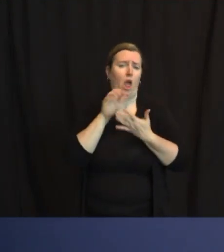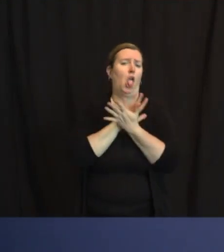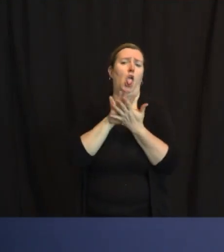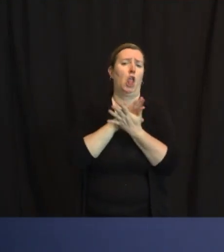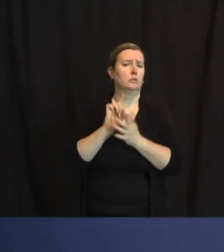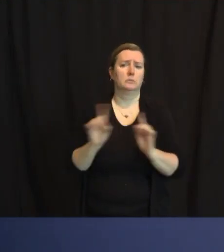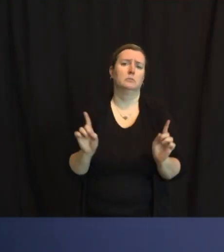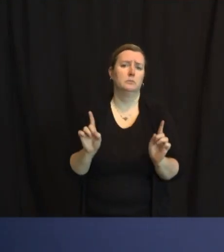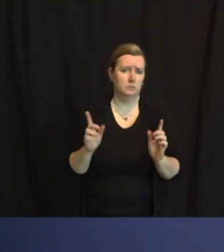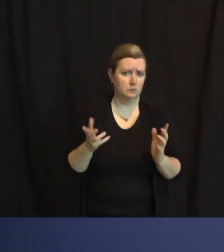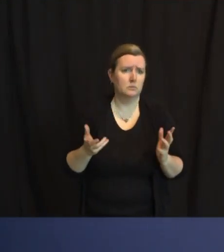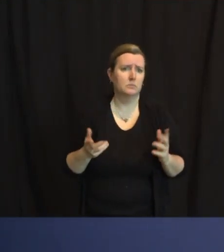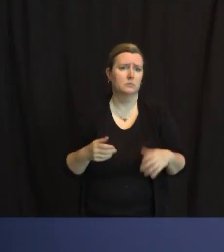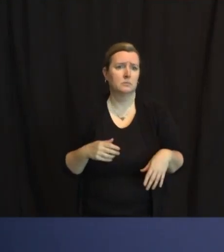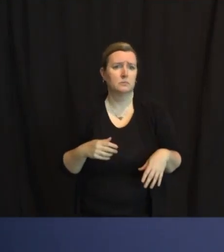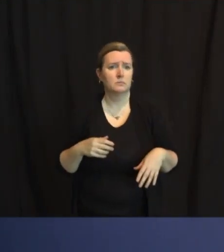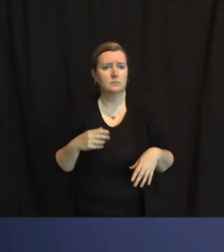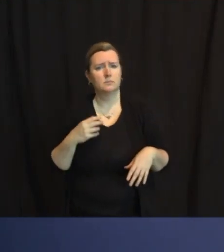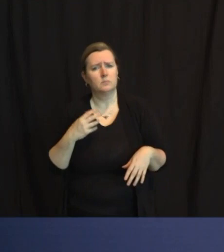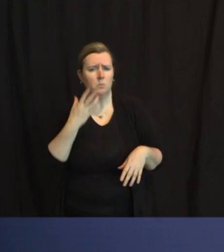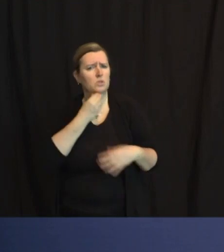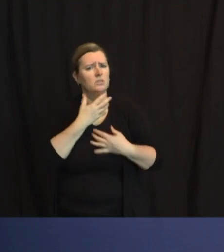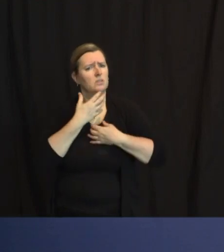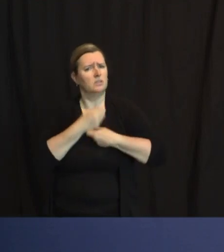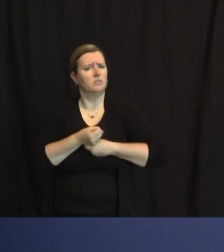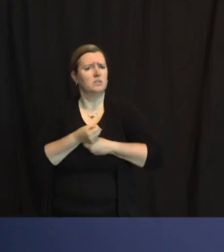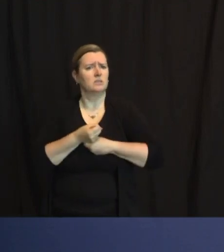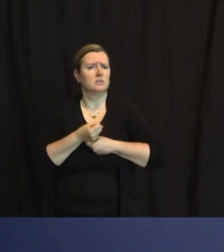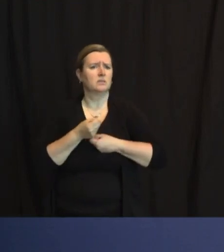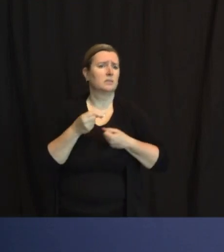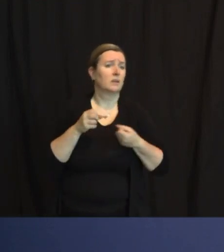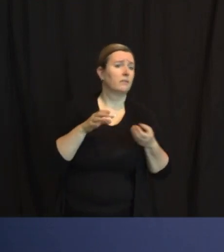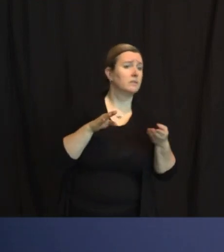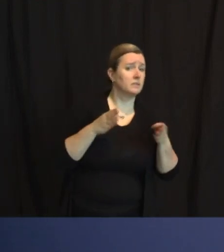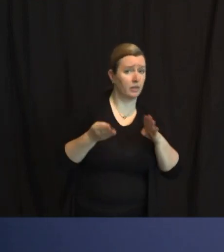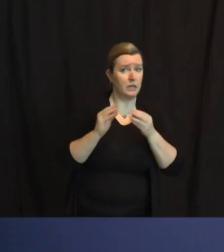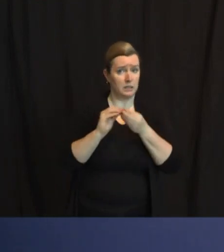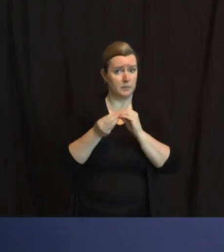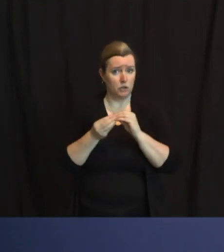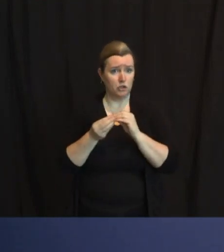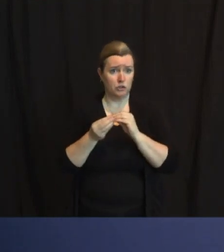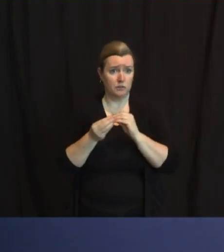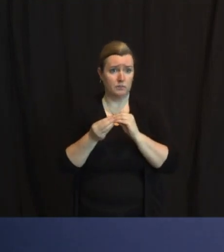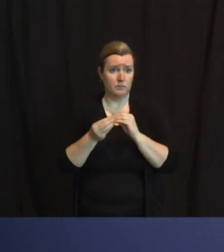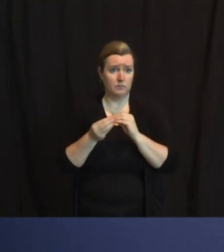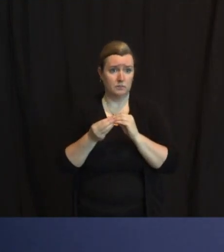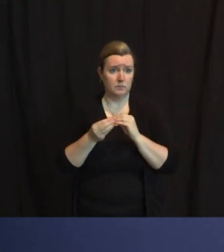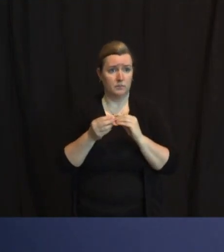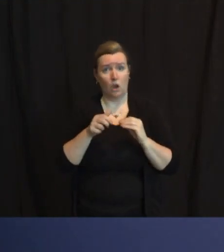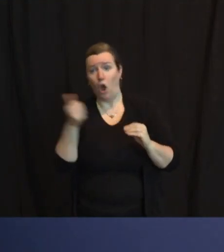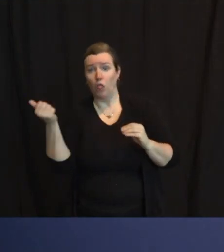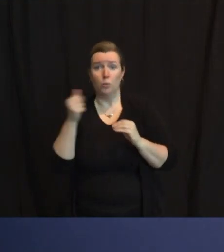we're fairly confident of the mortality reports. All the other reports